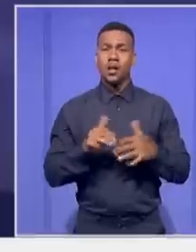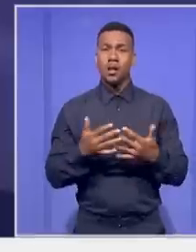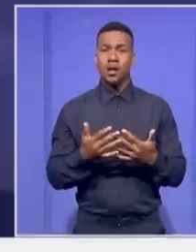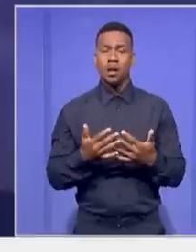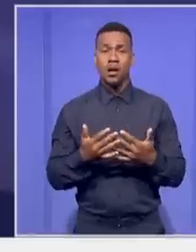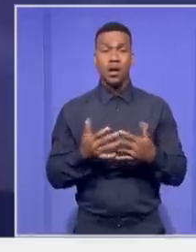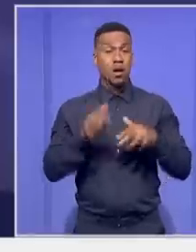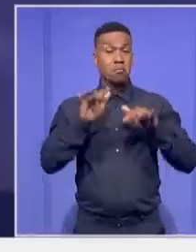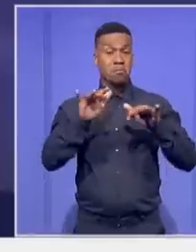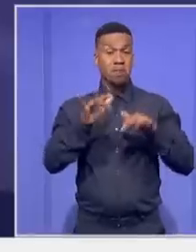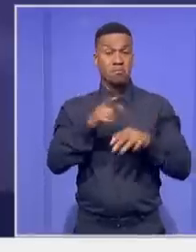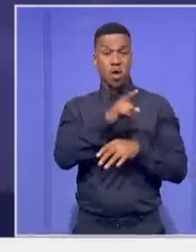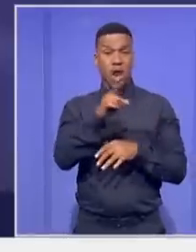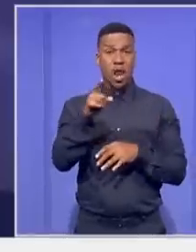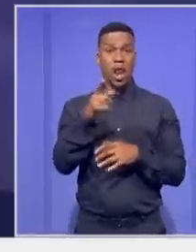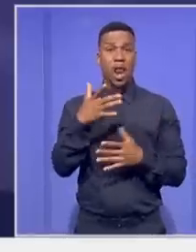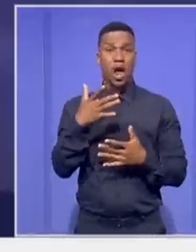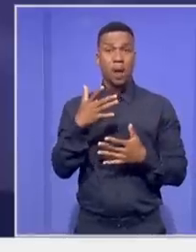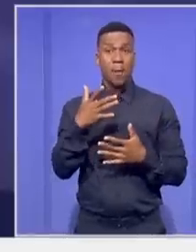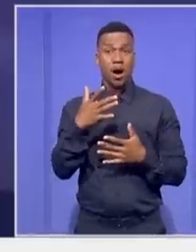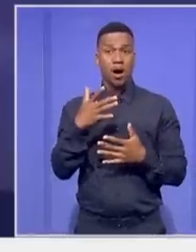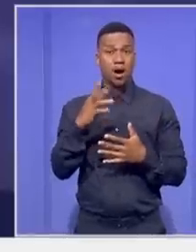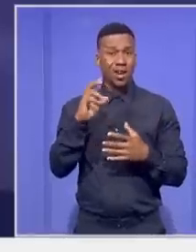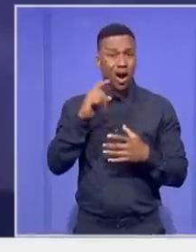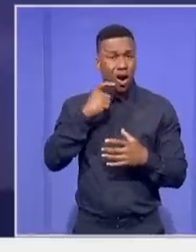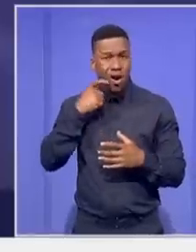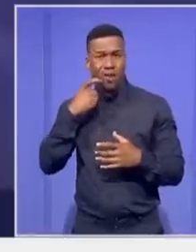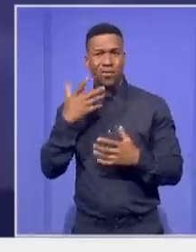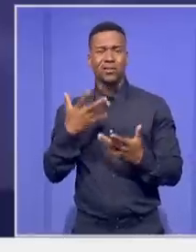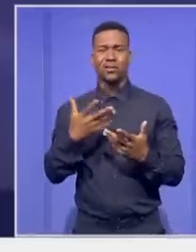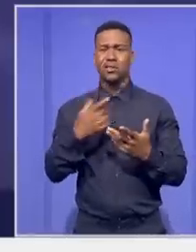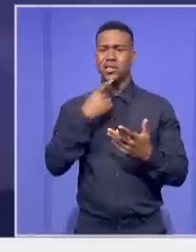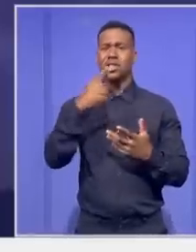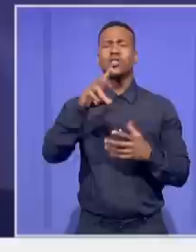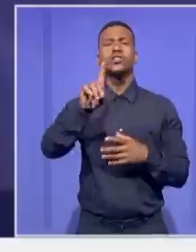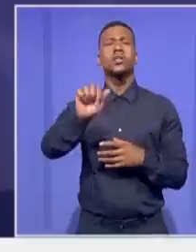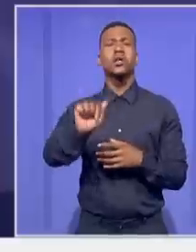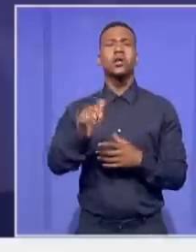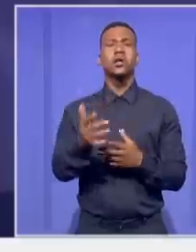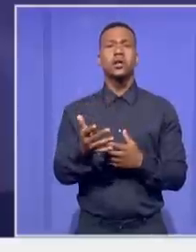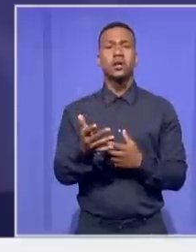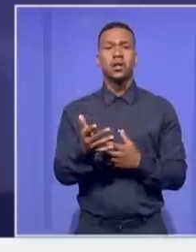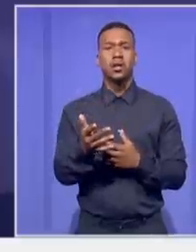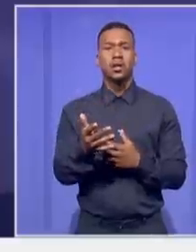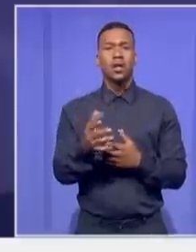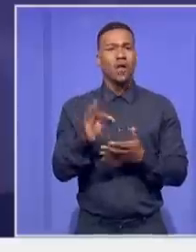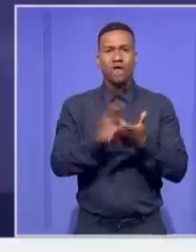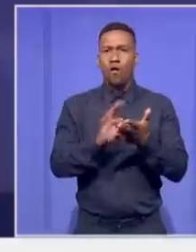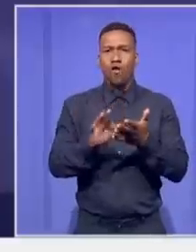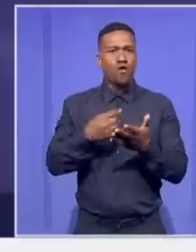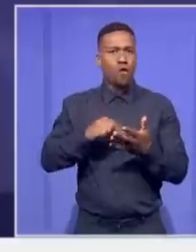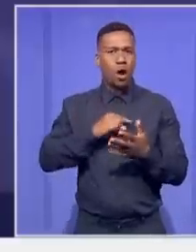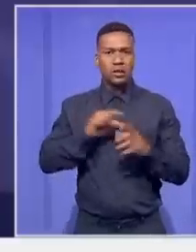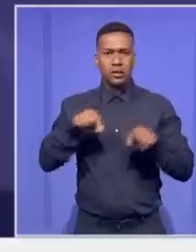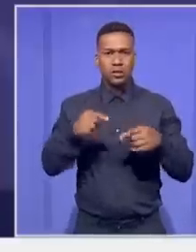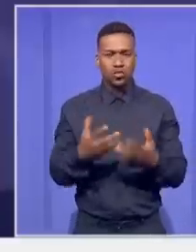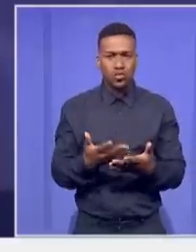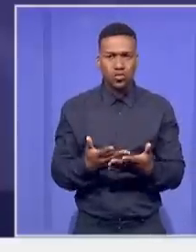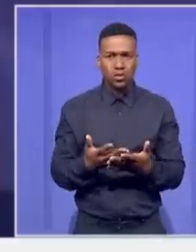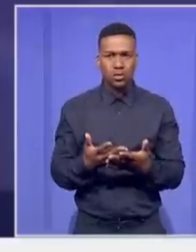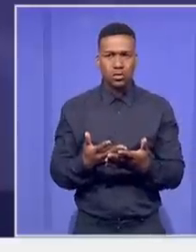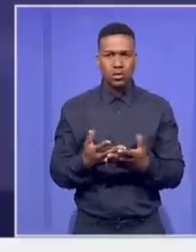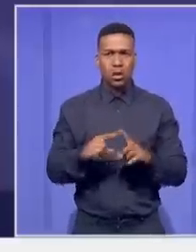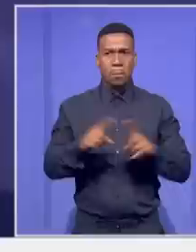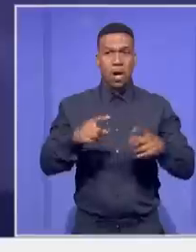incredibly convinced and concerned about the fate of the DA, but had no intention of ever voting for us. We'd have to learn to trust